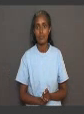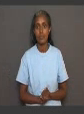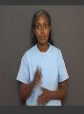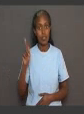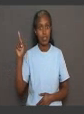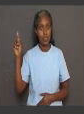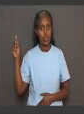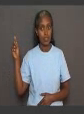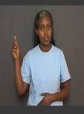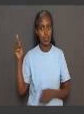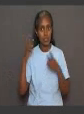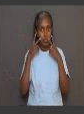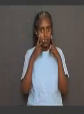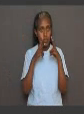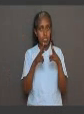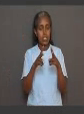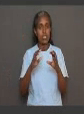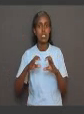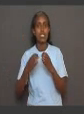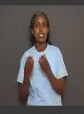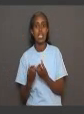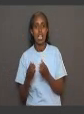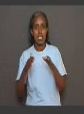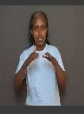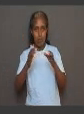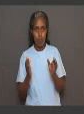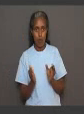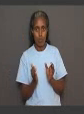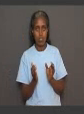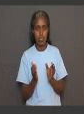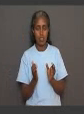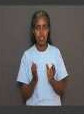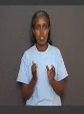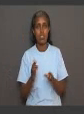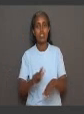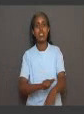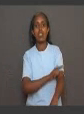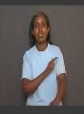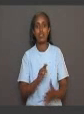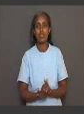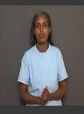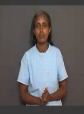Here, we see that the class boundaries are the lengths.